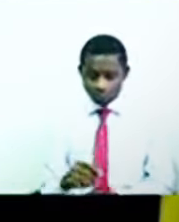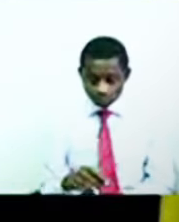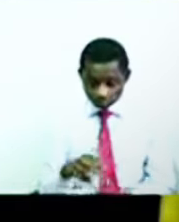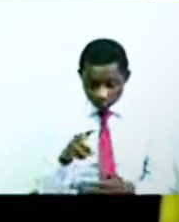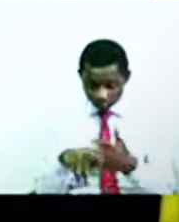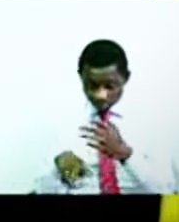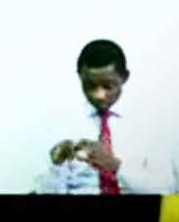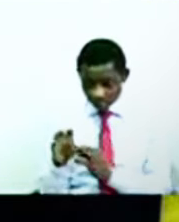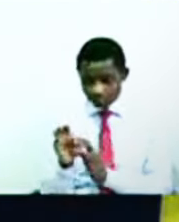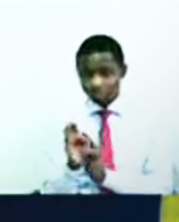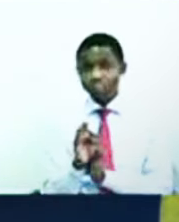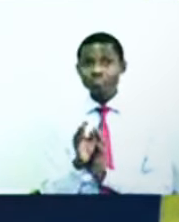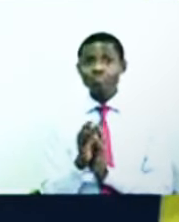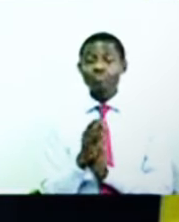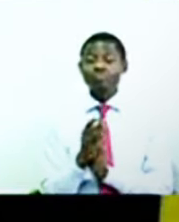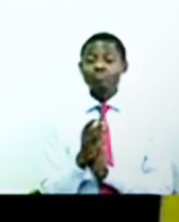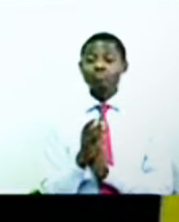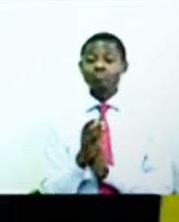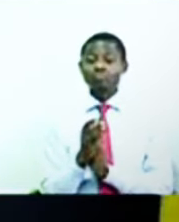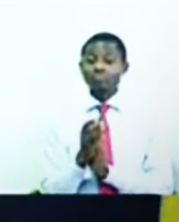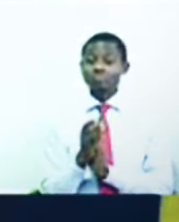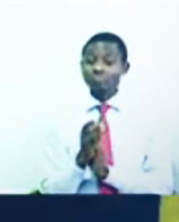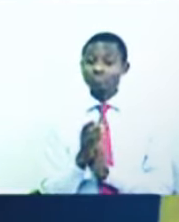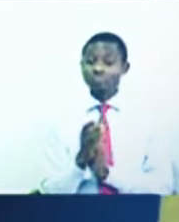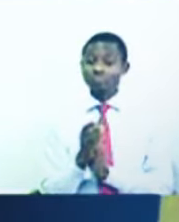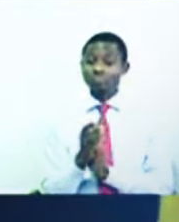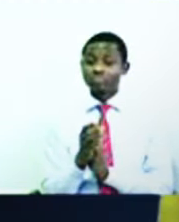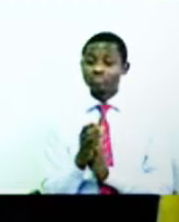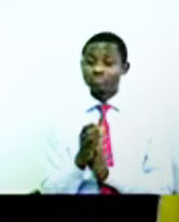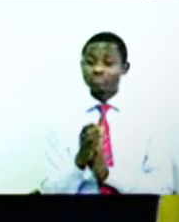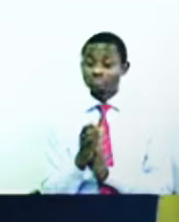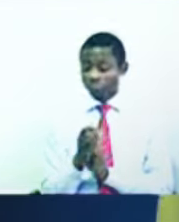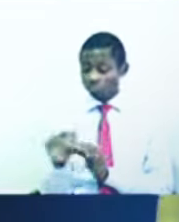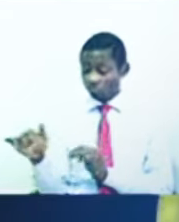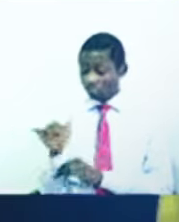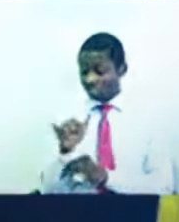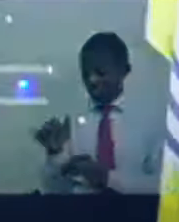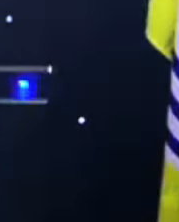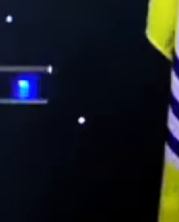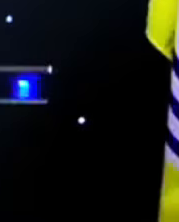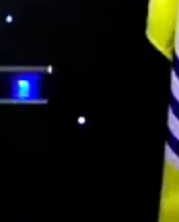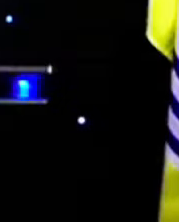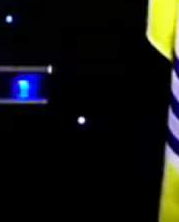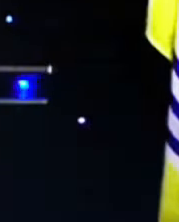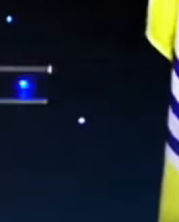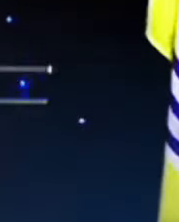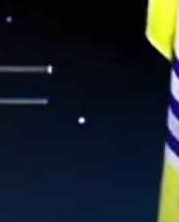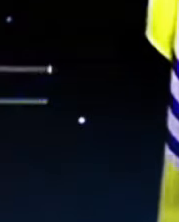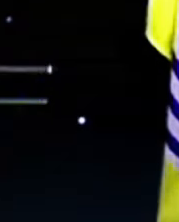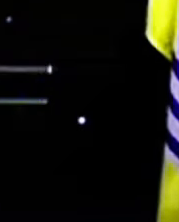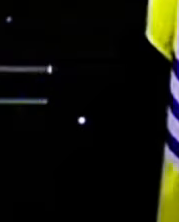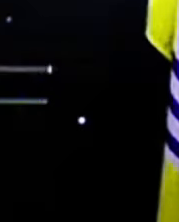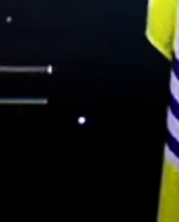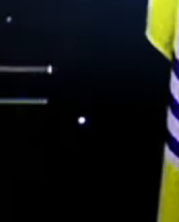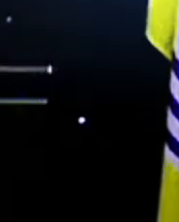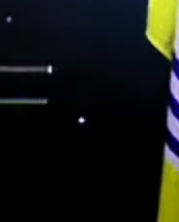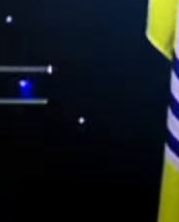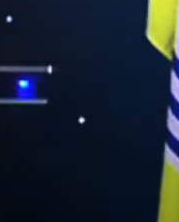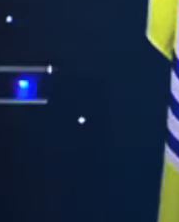verse 1. 1 John 2:1. This is the same apostle speaking. And I like the way he presented this